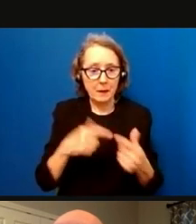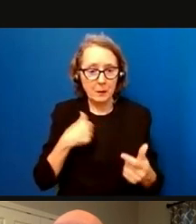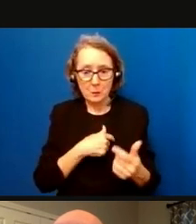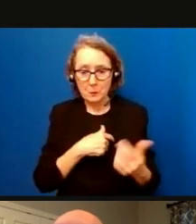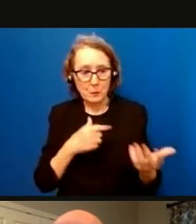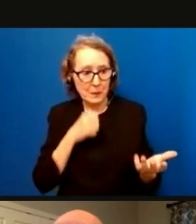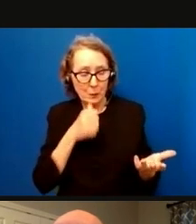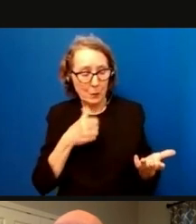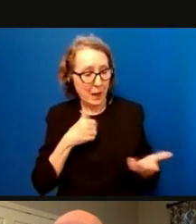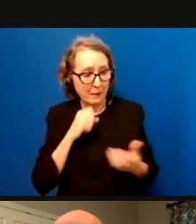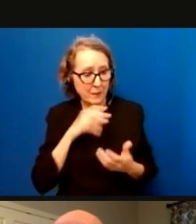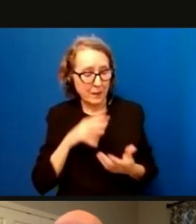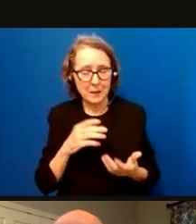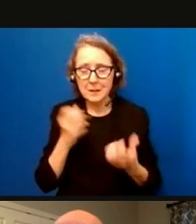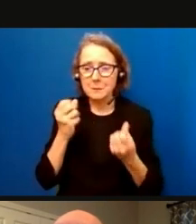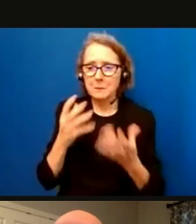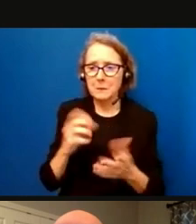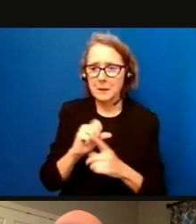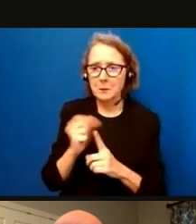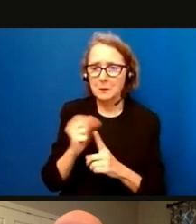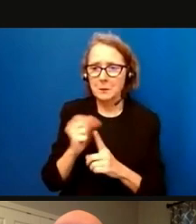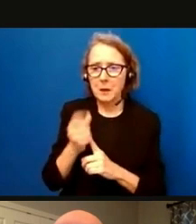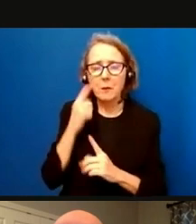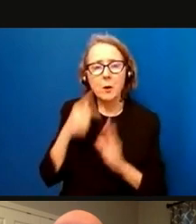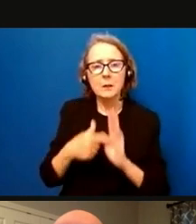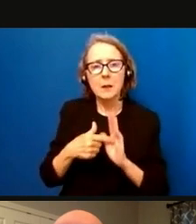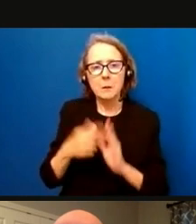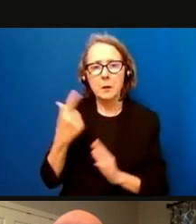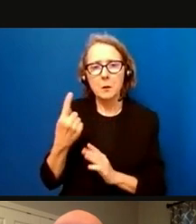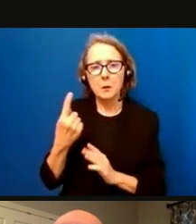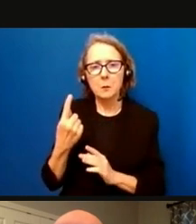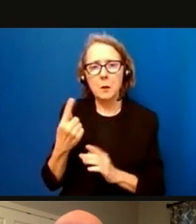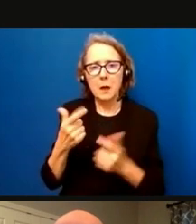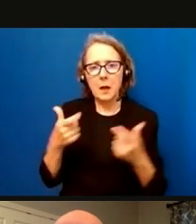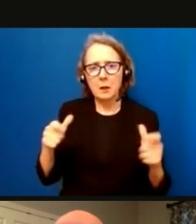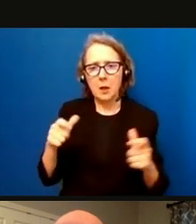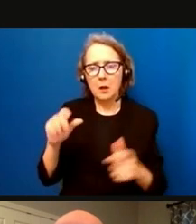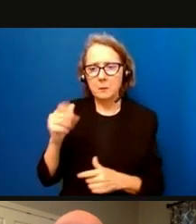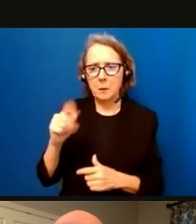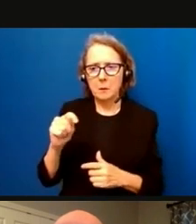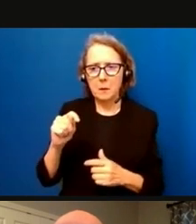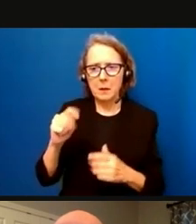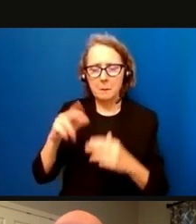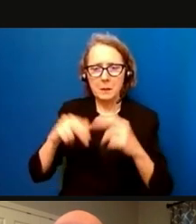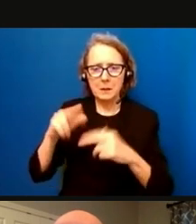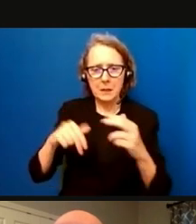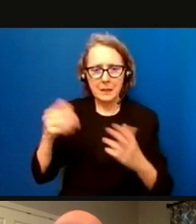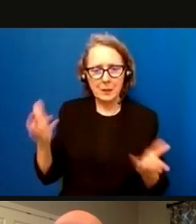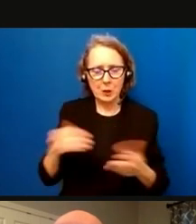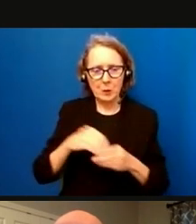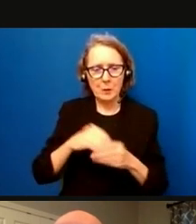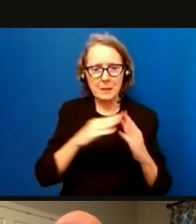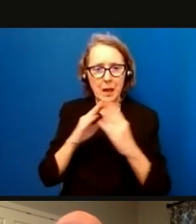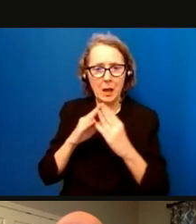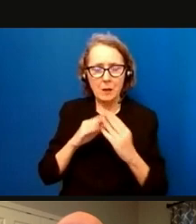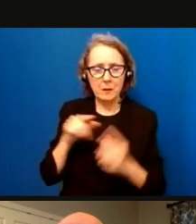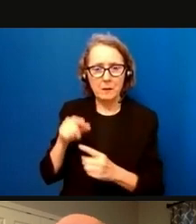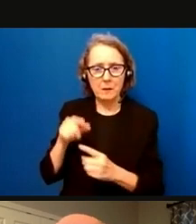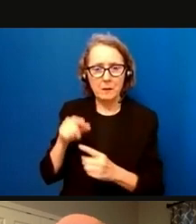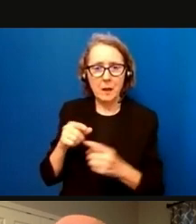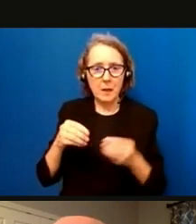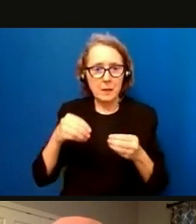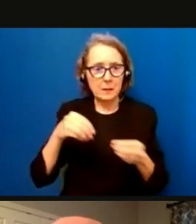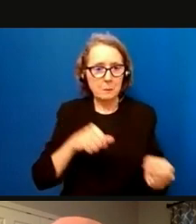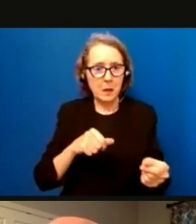the situations, such as we had one large apartment complex here in town in the previous year that put over $80,000 in